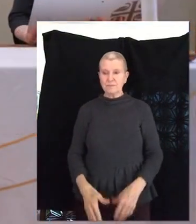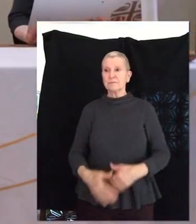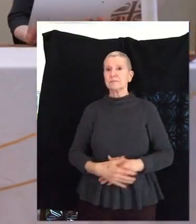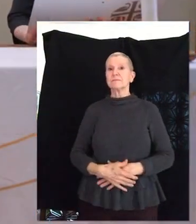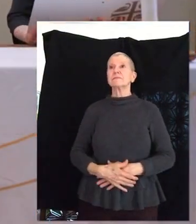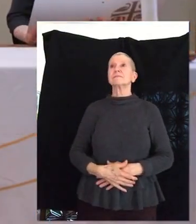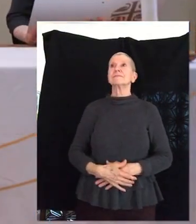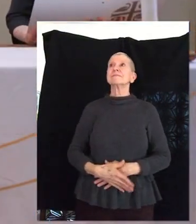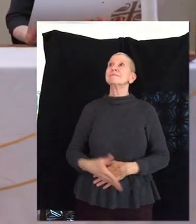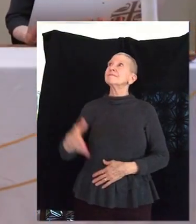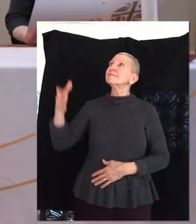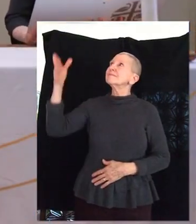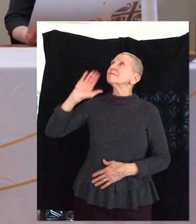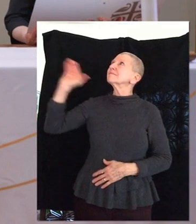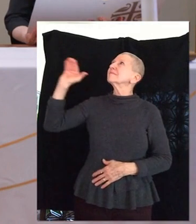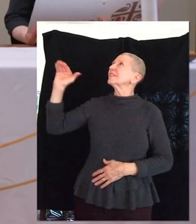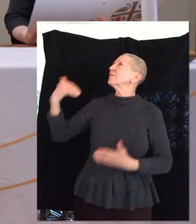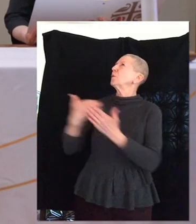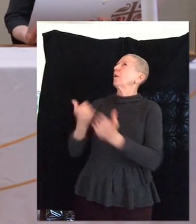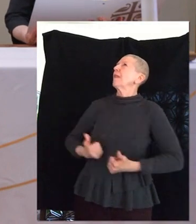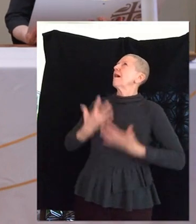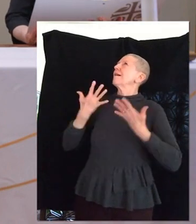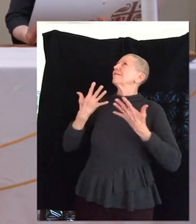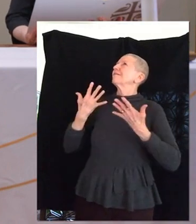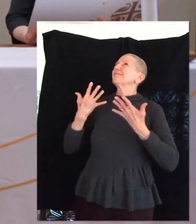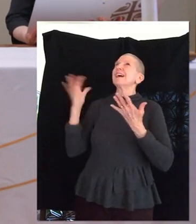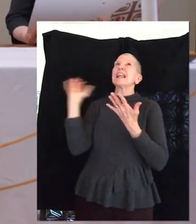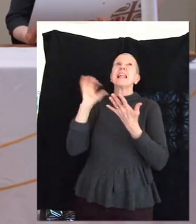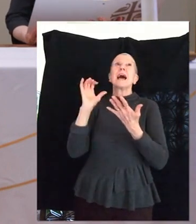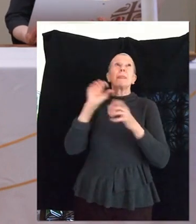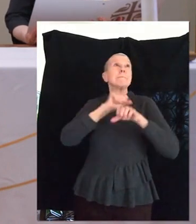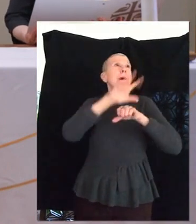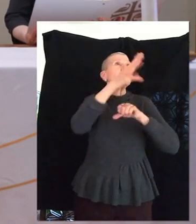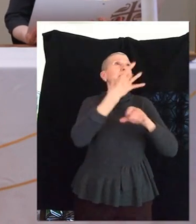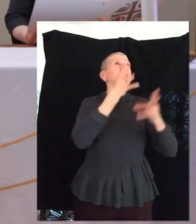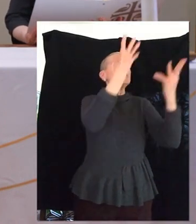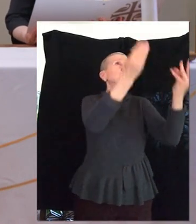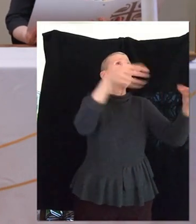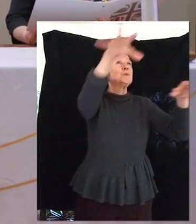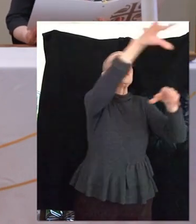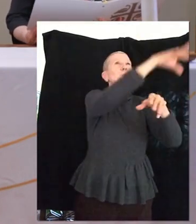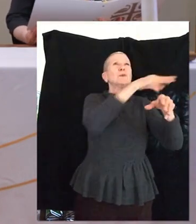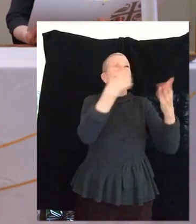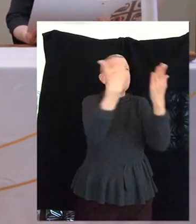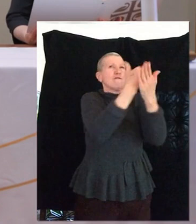God of new life, like dew upon the mountains, refresh your